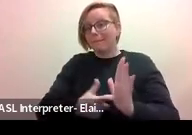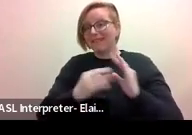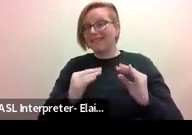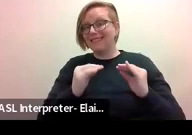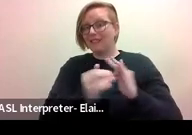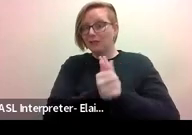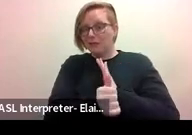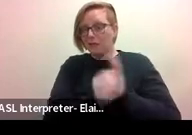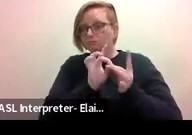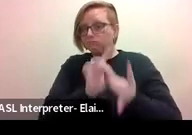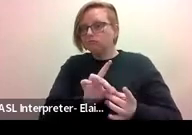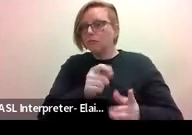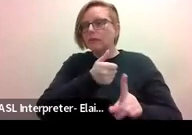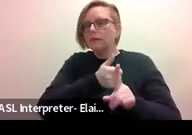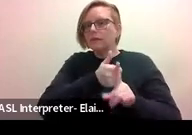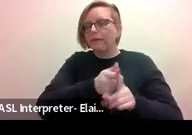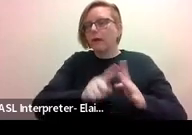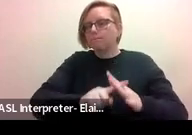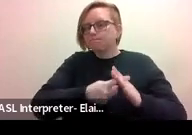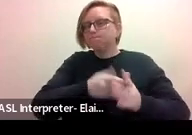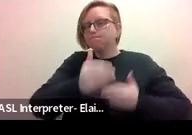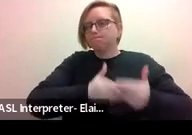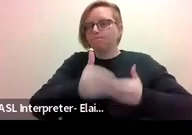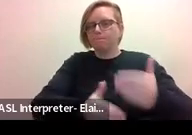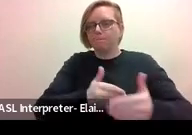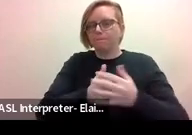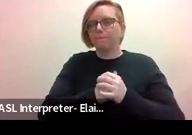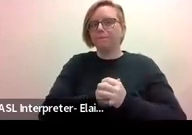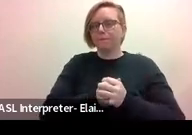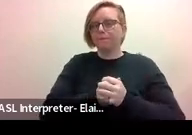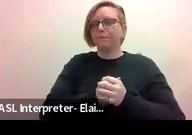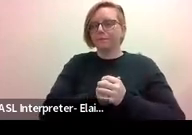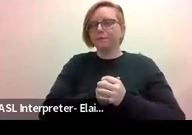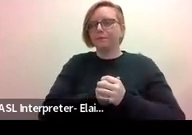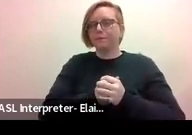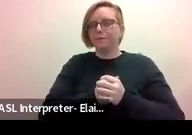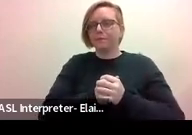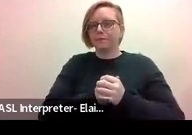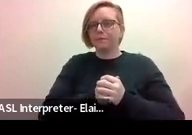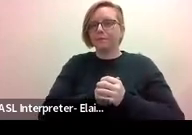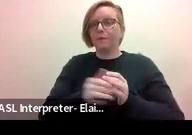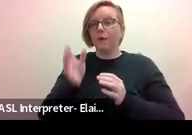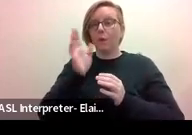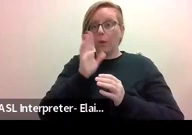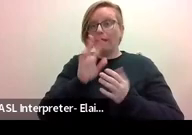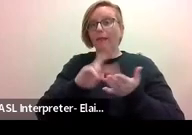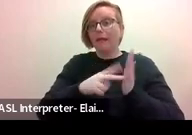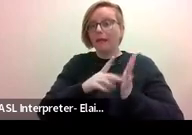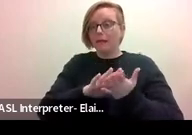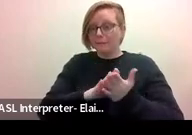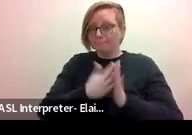skills that will hopefully have that outcome and get her on grade level.